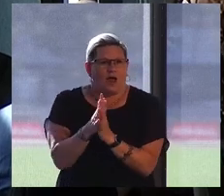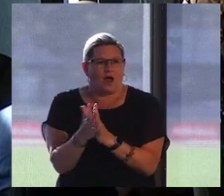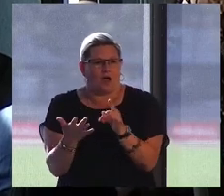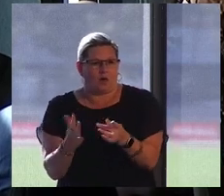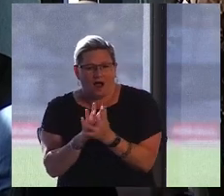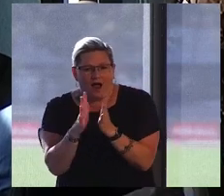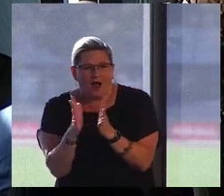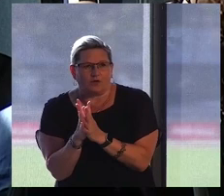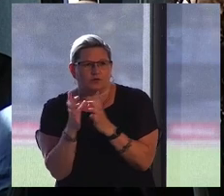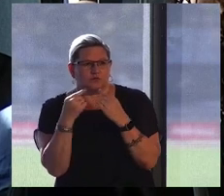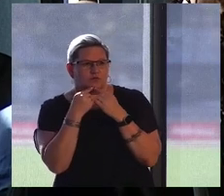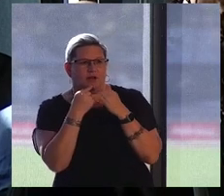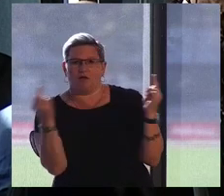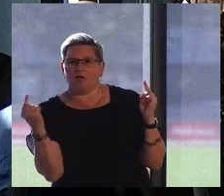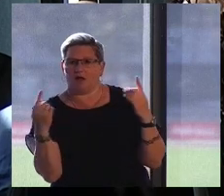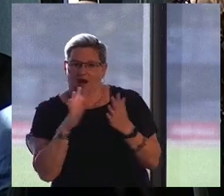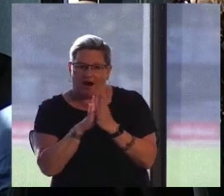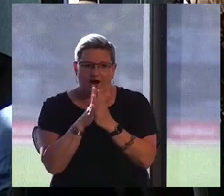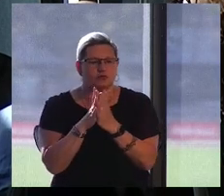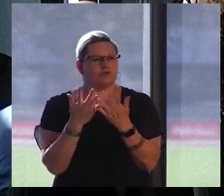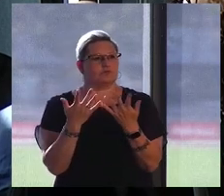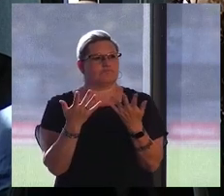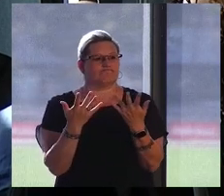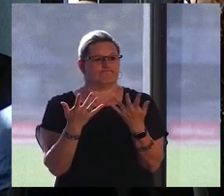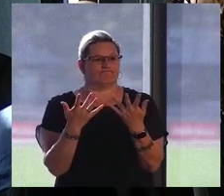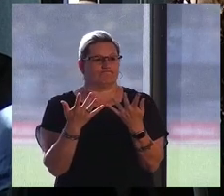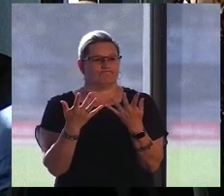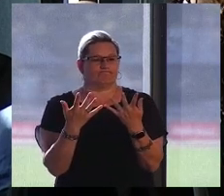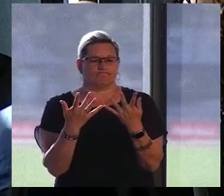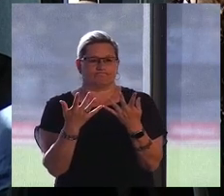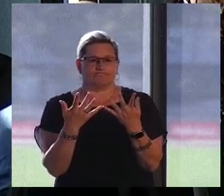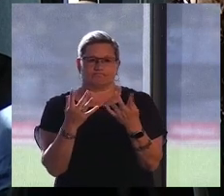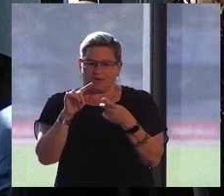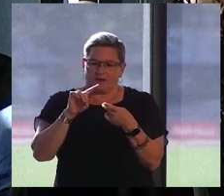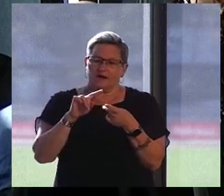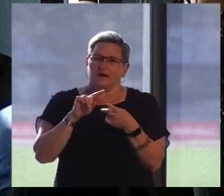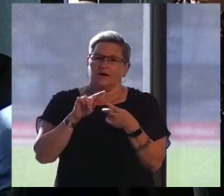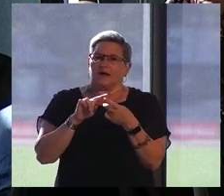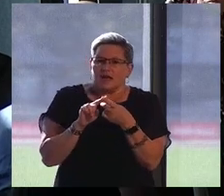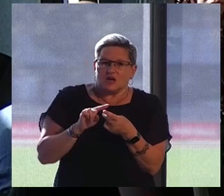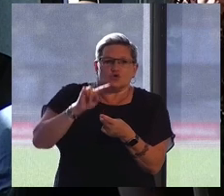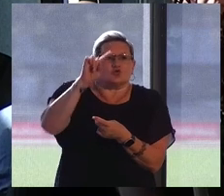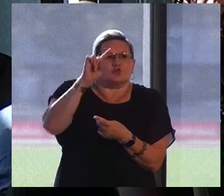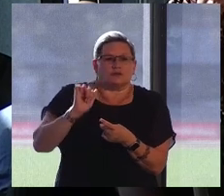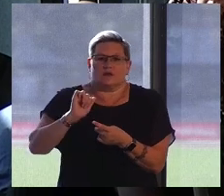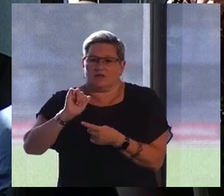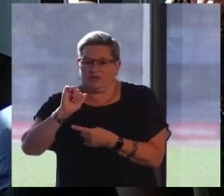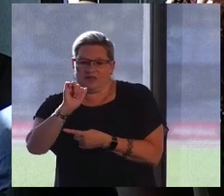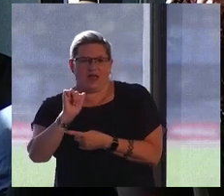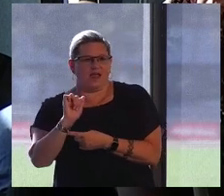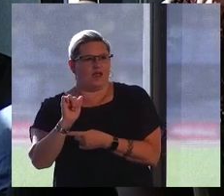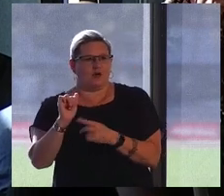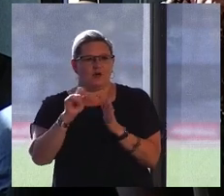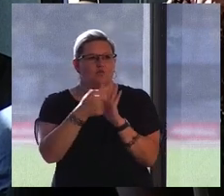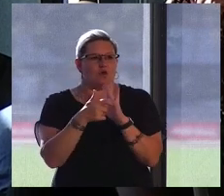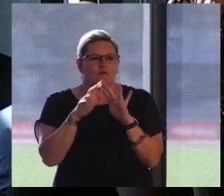some advice about how we can increase the profile of this sort of business as usual work that may not be